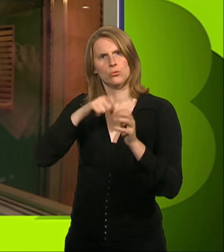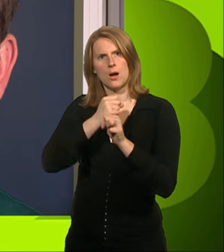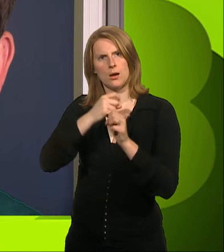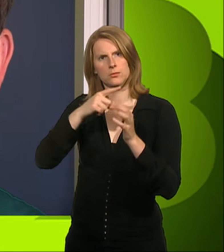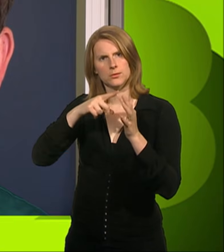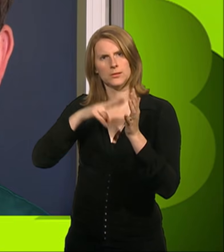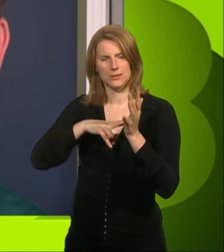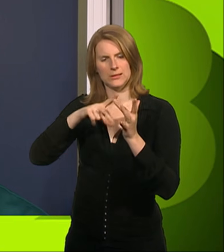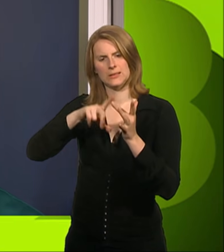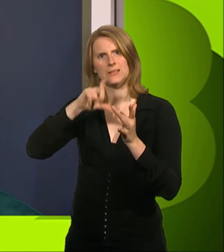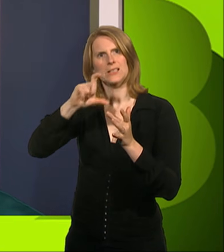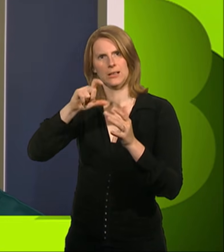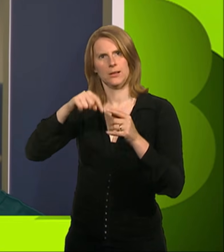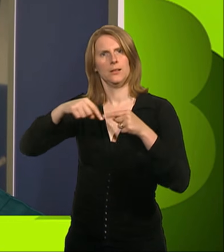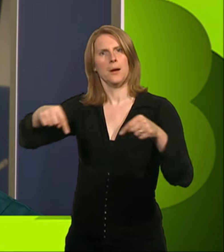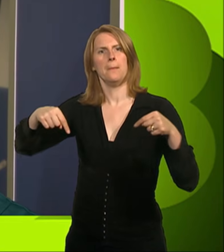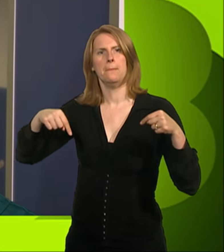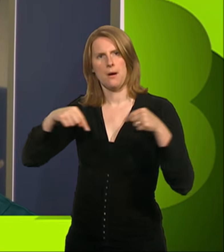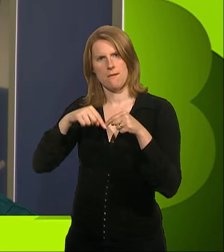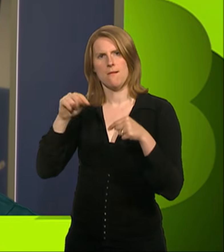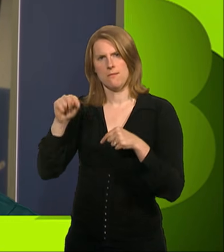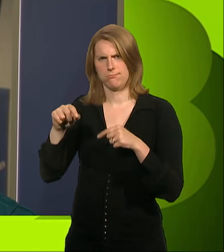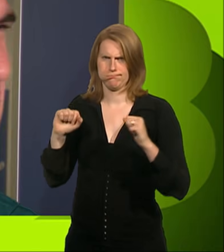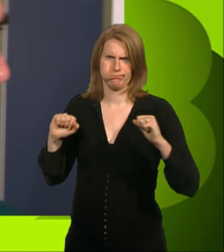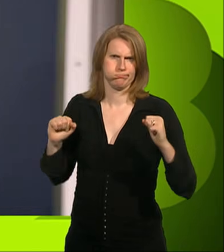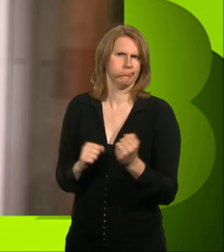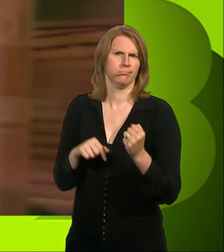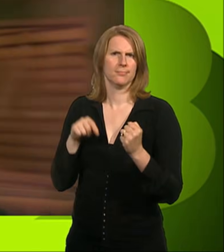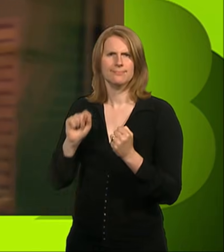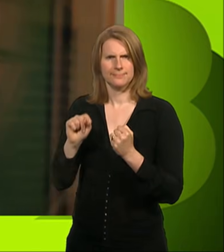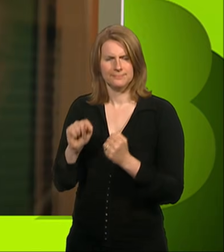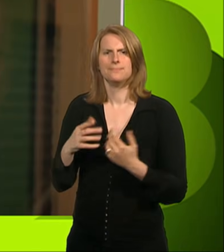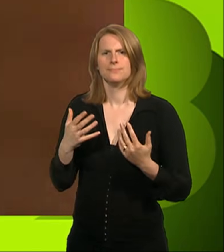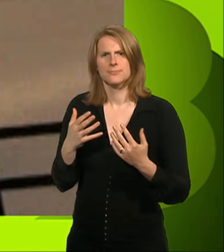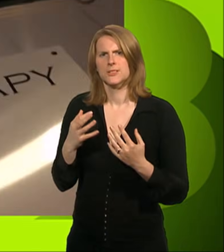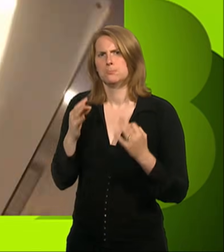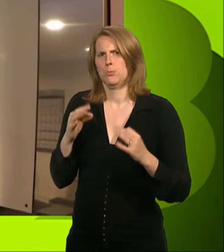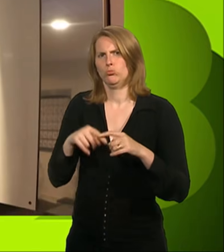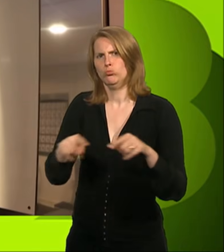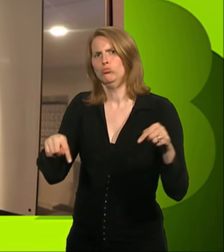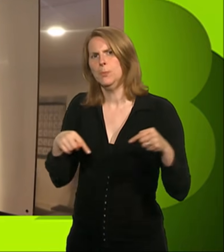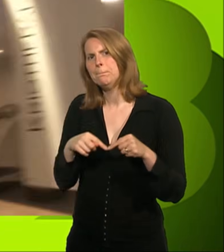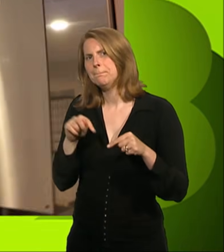inside. That actually sounds like a terrible idea.